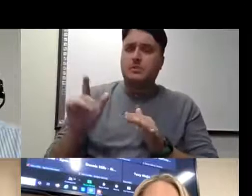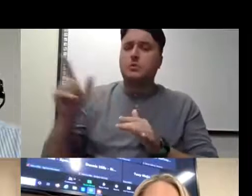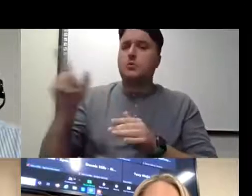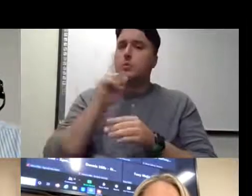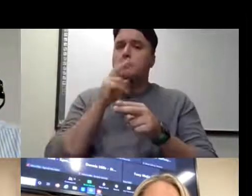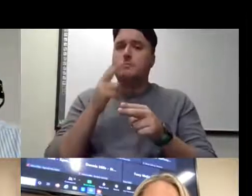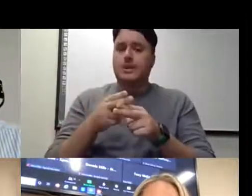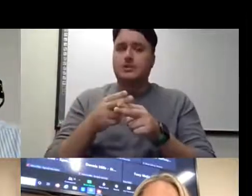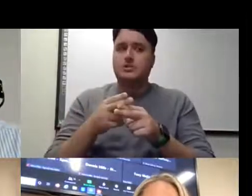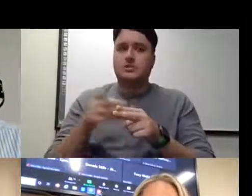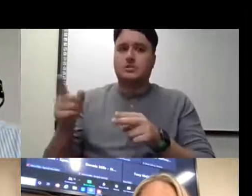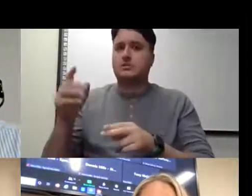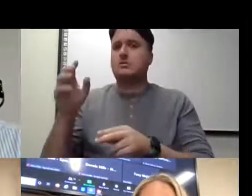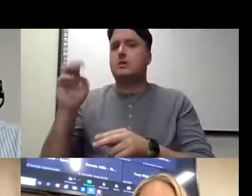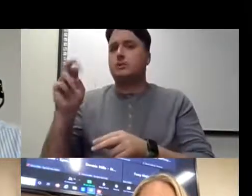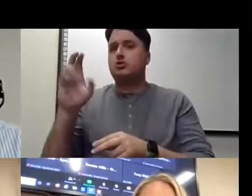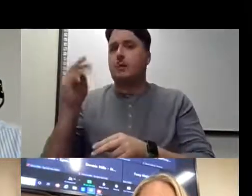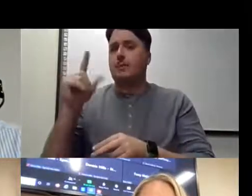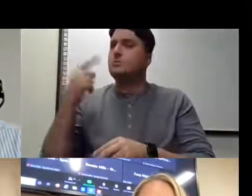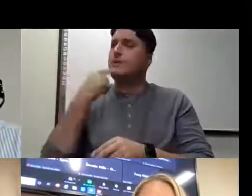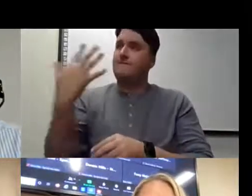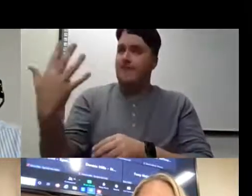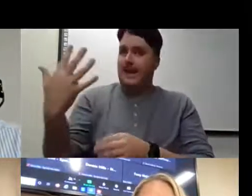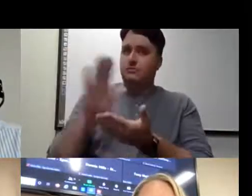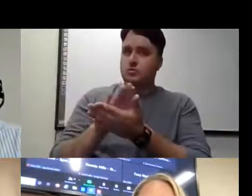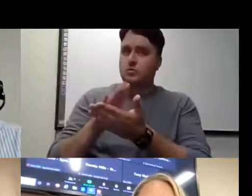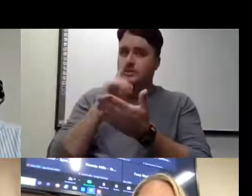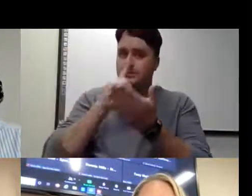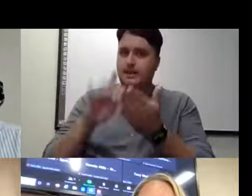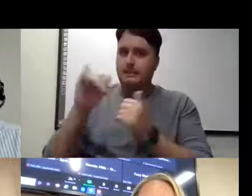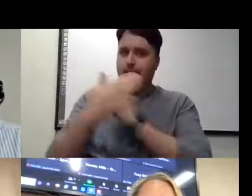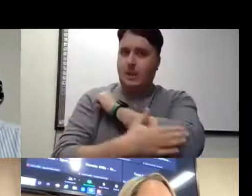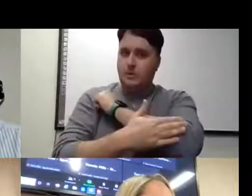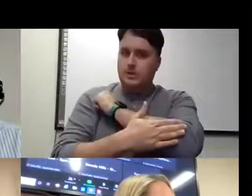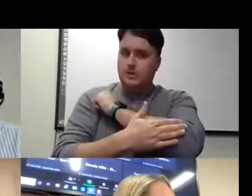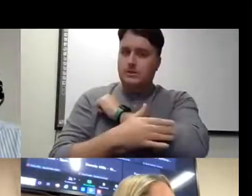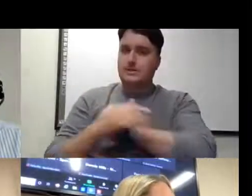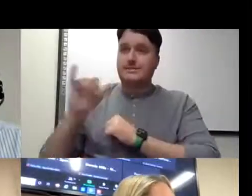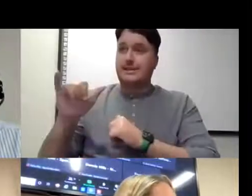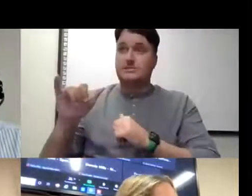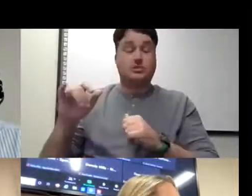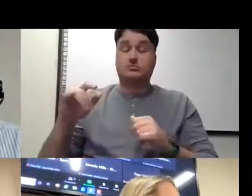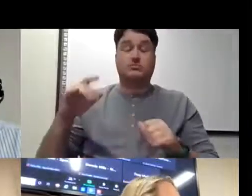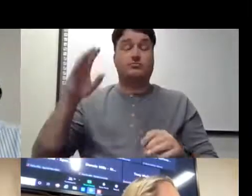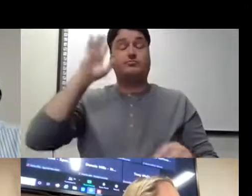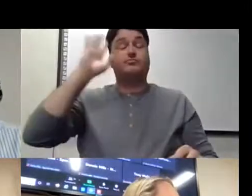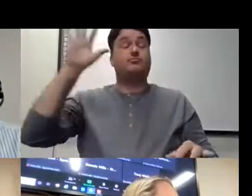mentioned, Mr. Chambliss, that 5 schools were inspected by the county. Is that a random